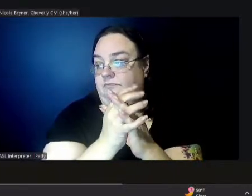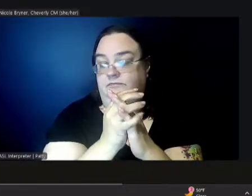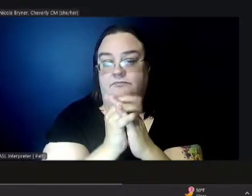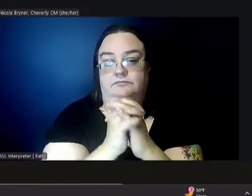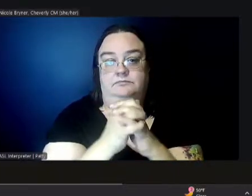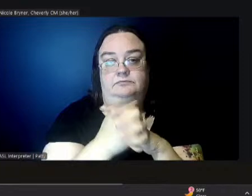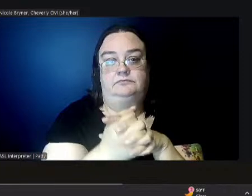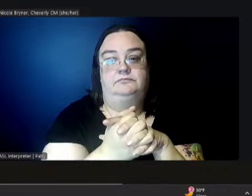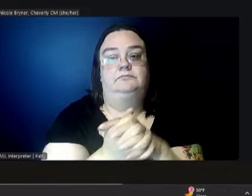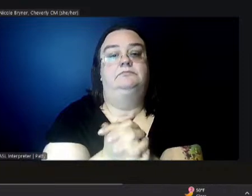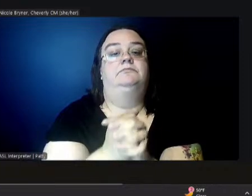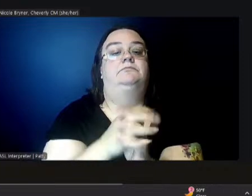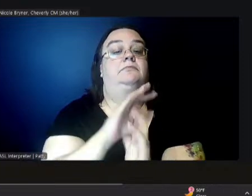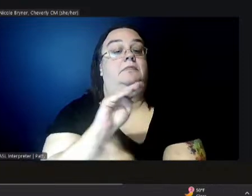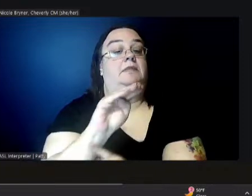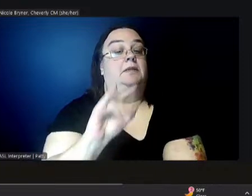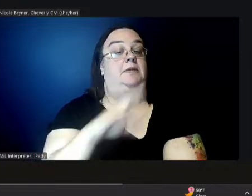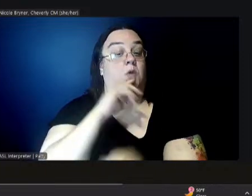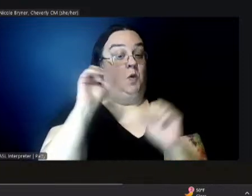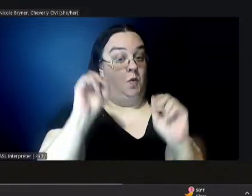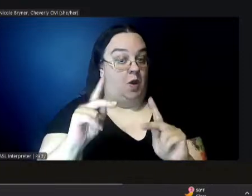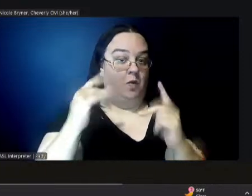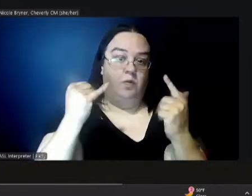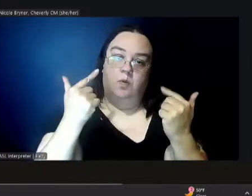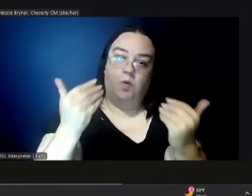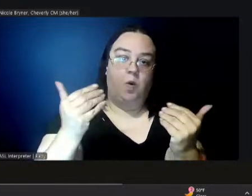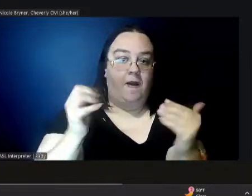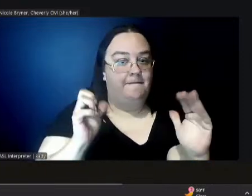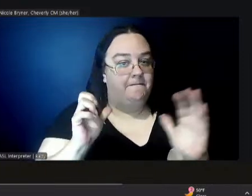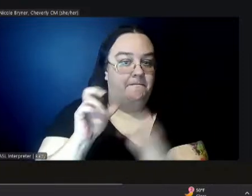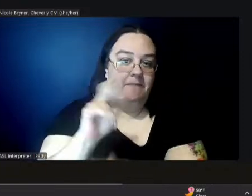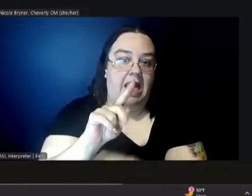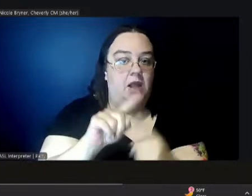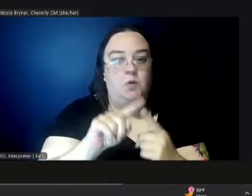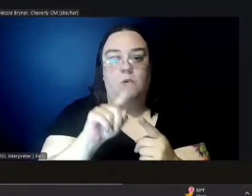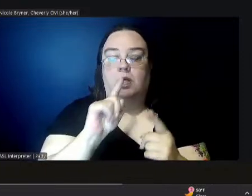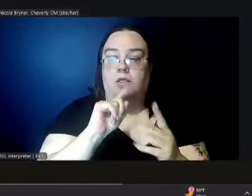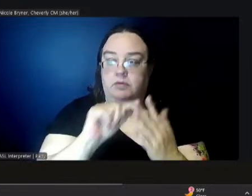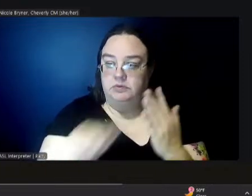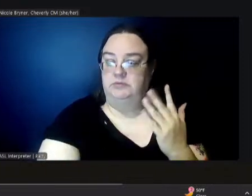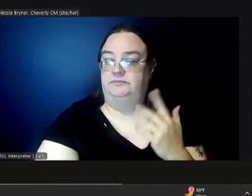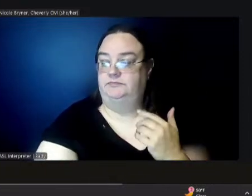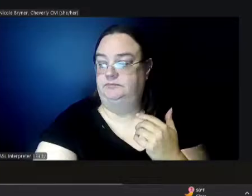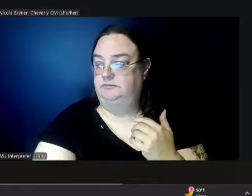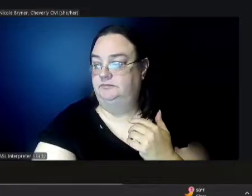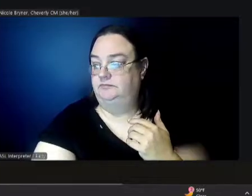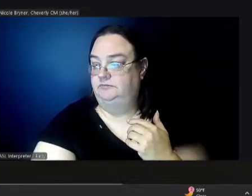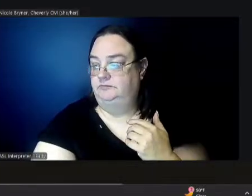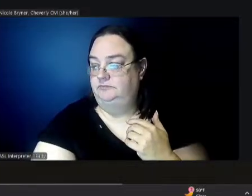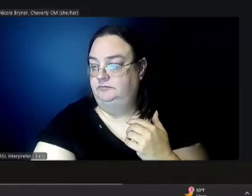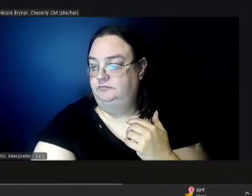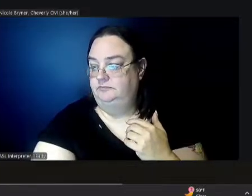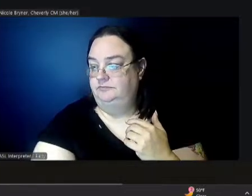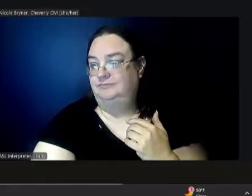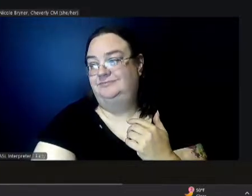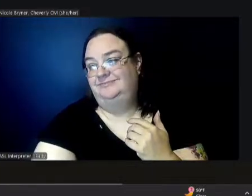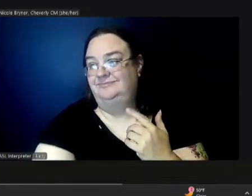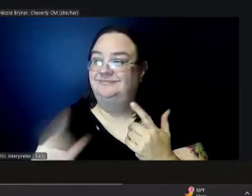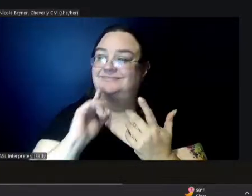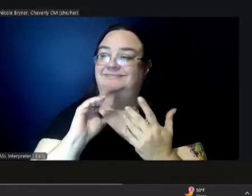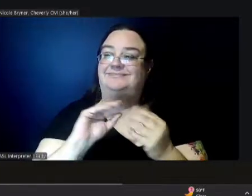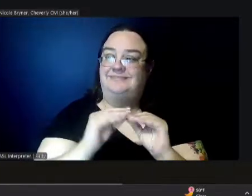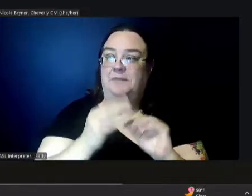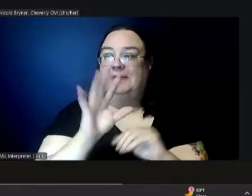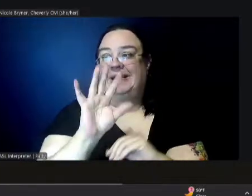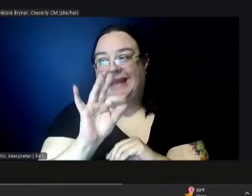All right, let's jump back into it because I have a very tedious item 9 to get through, which is the reading of the